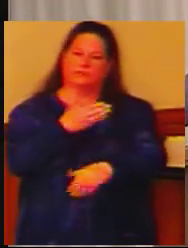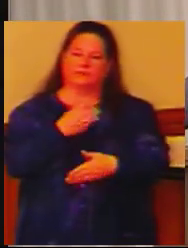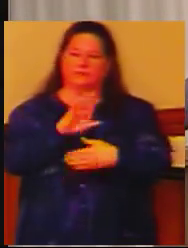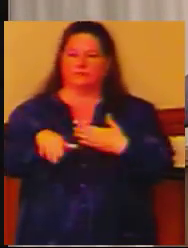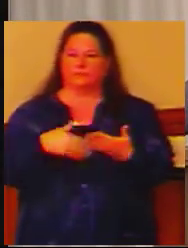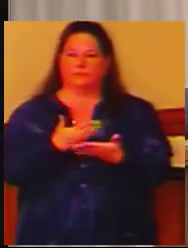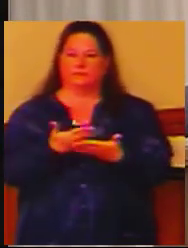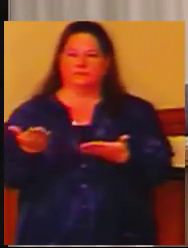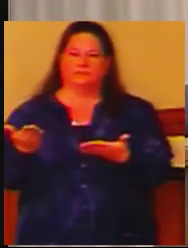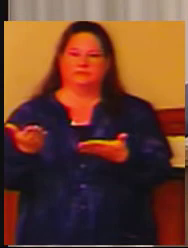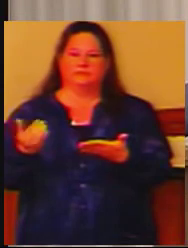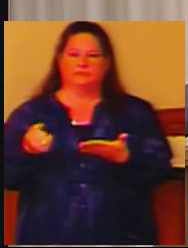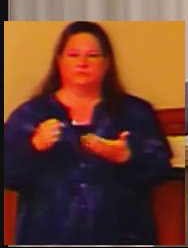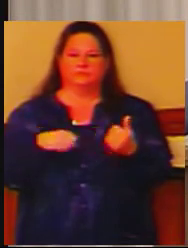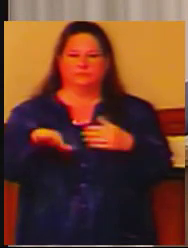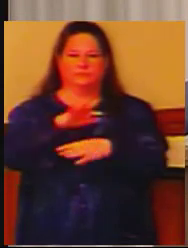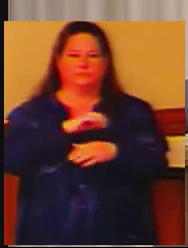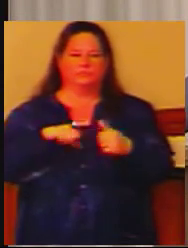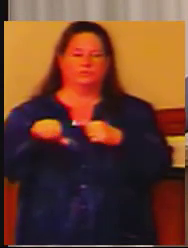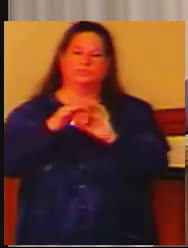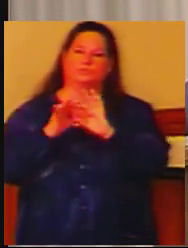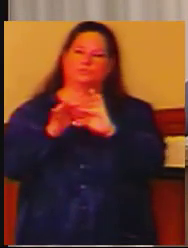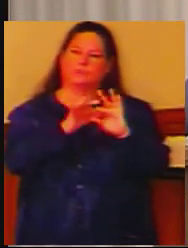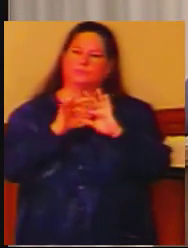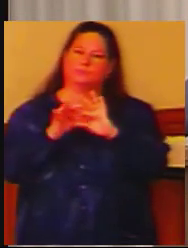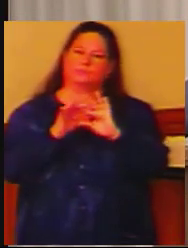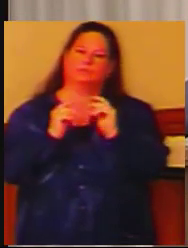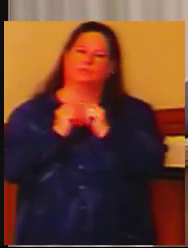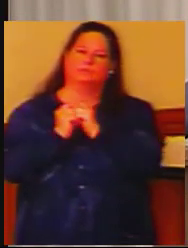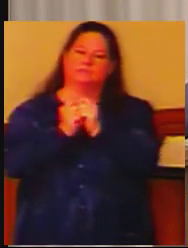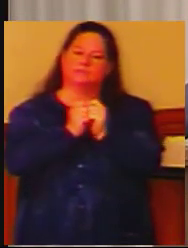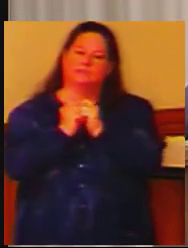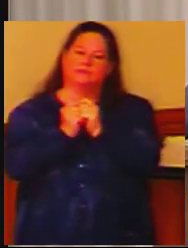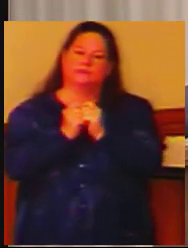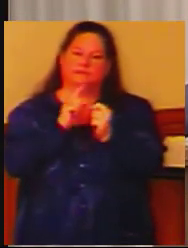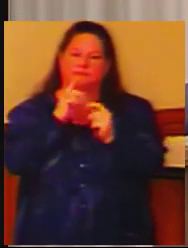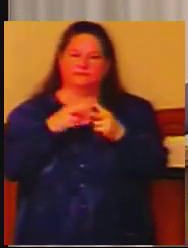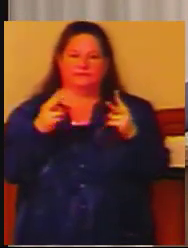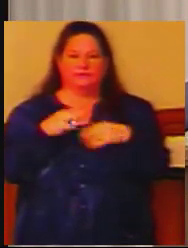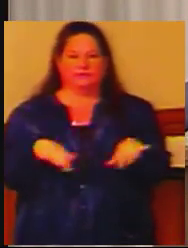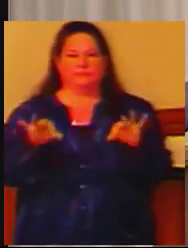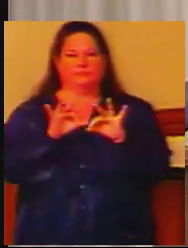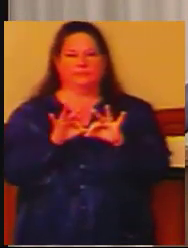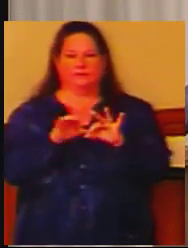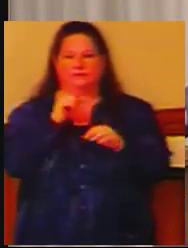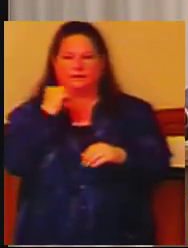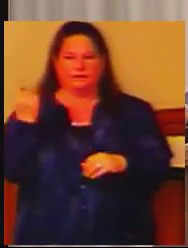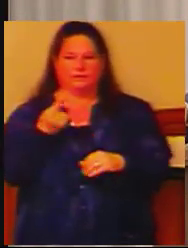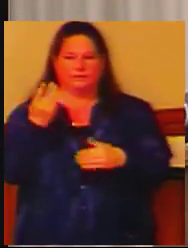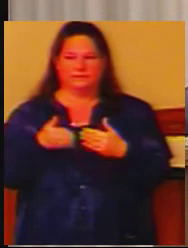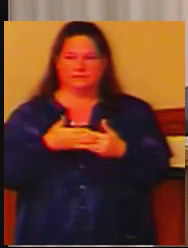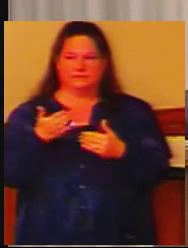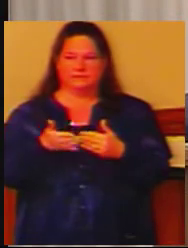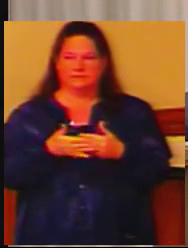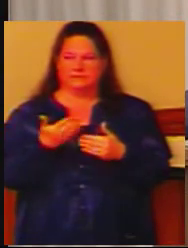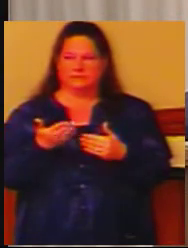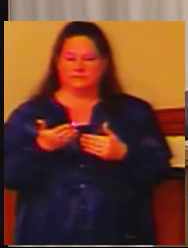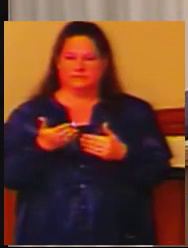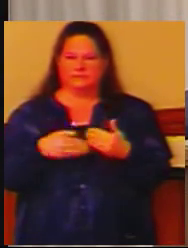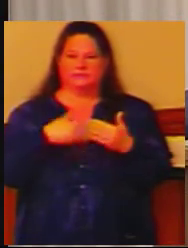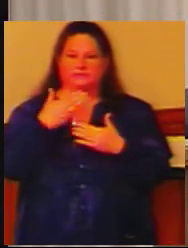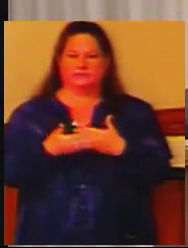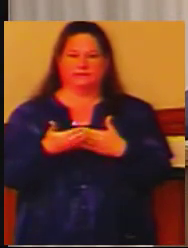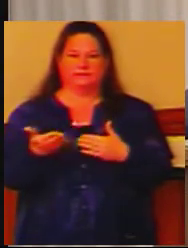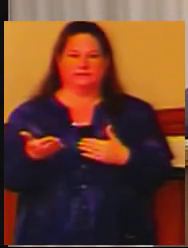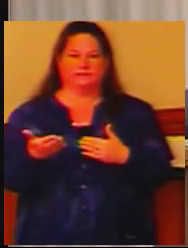of that sort of thing. So cooperation and working together is very important. Not always easy. The next